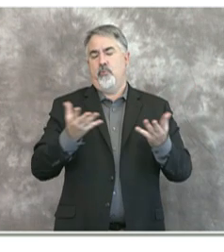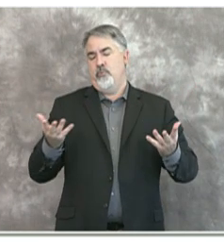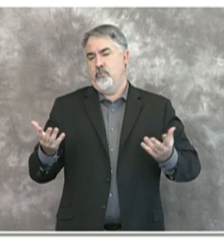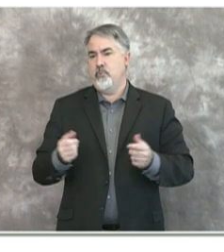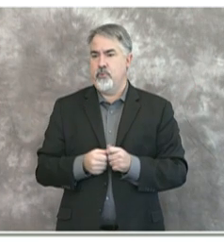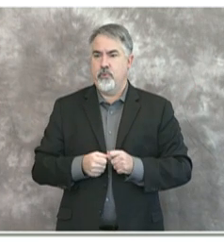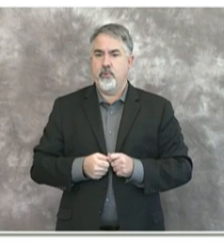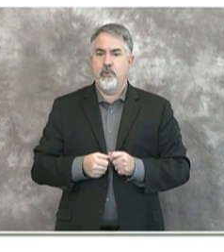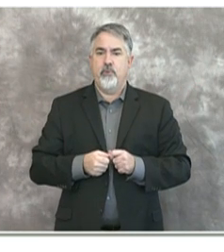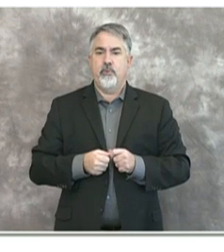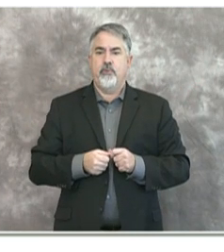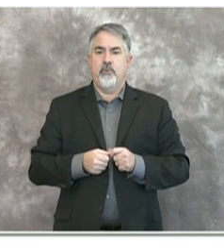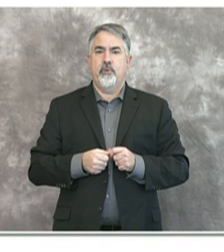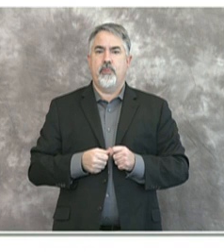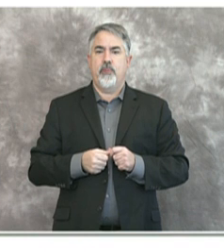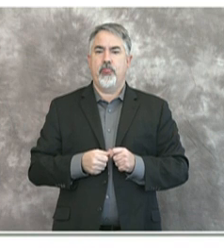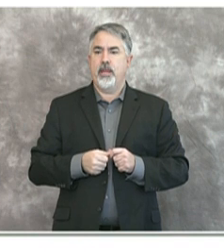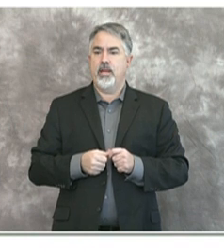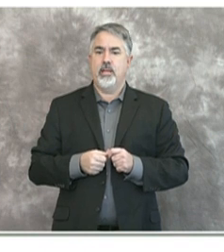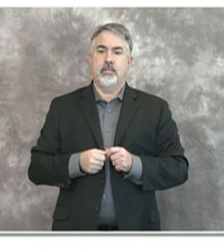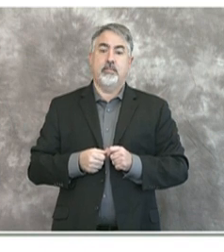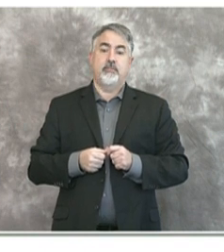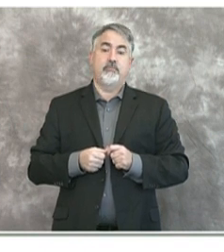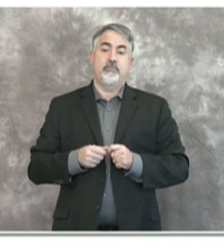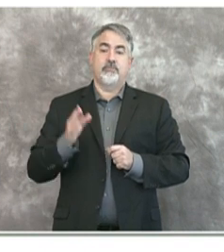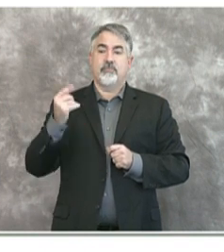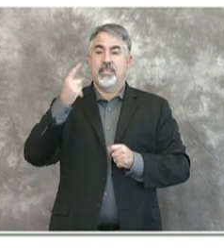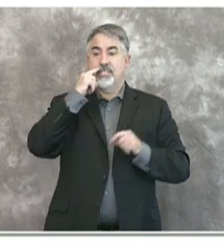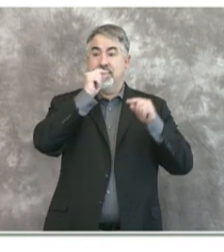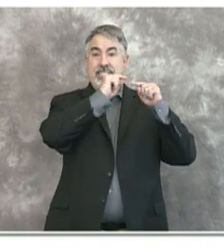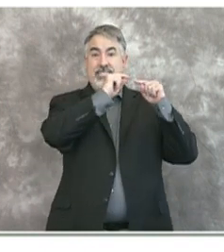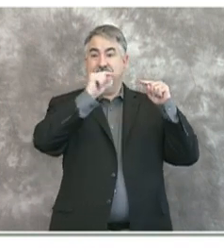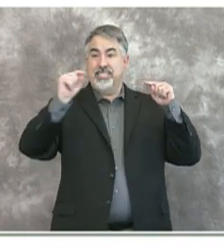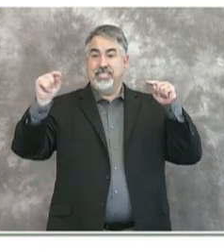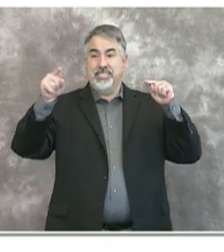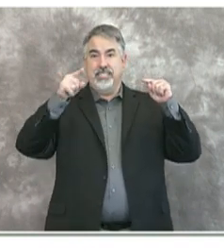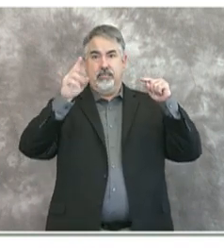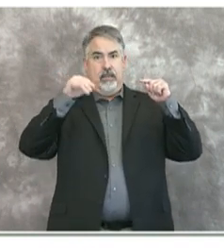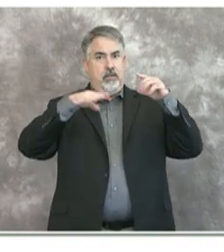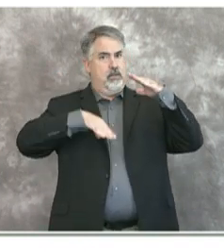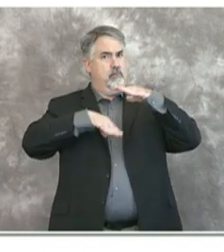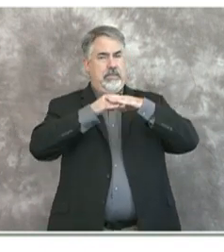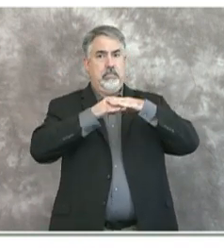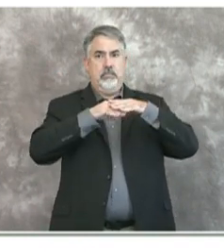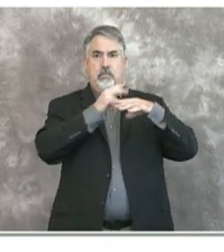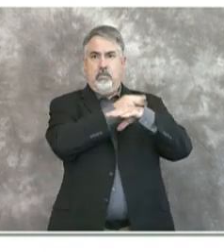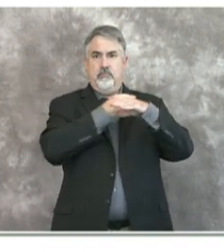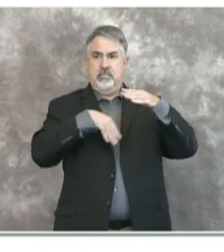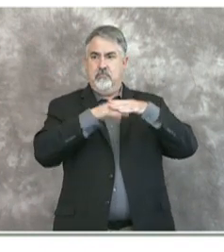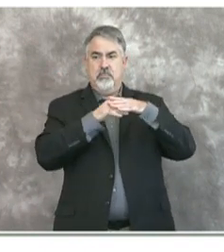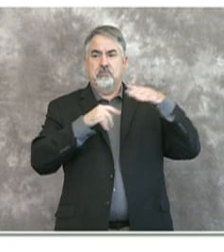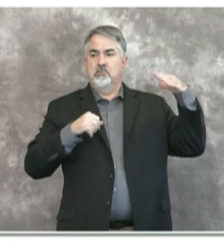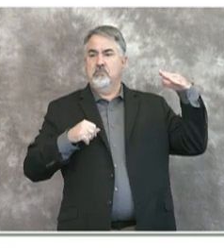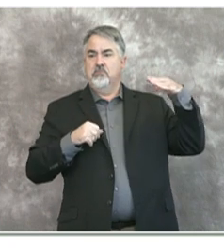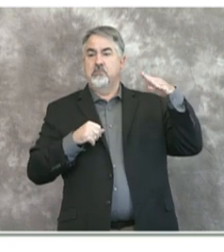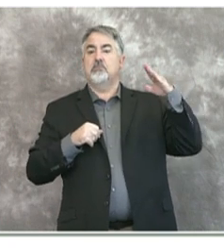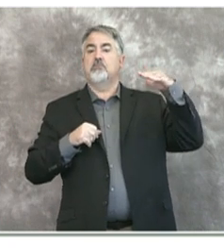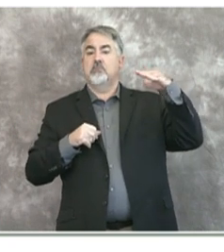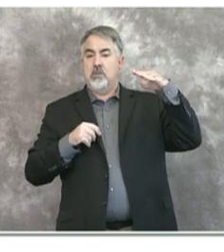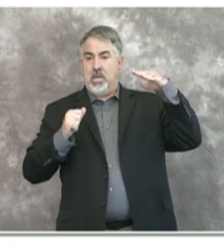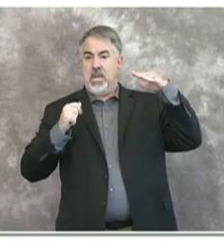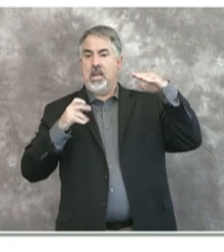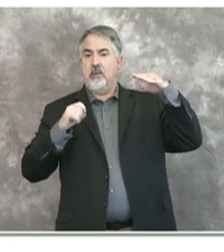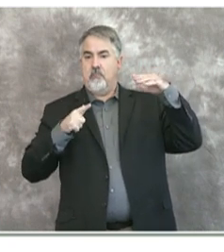are as a total. Again, if you look at that dotted line at the top, you see that increase which occurred on 4/28 in our current